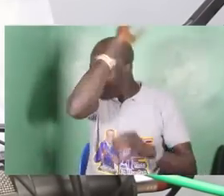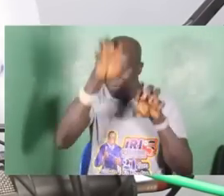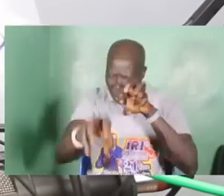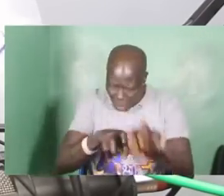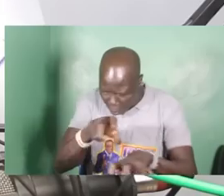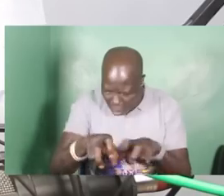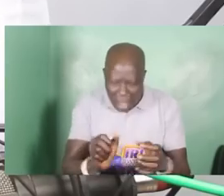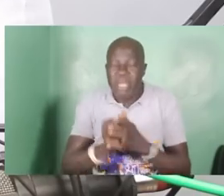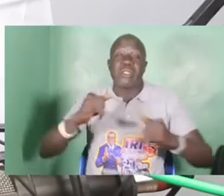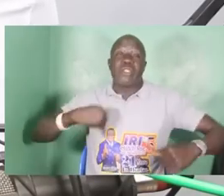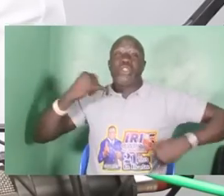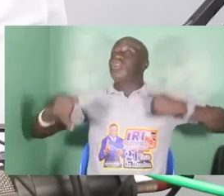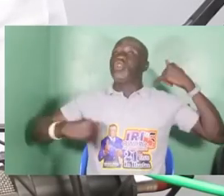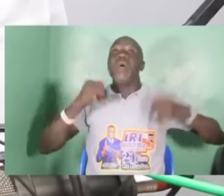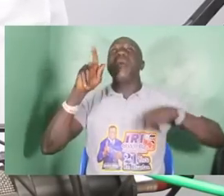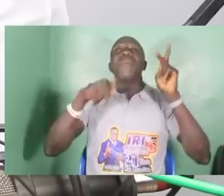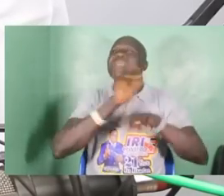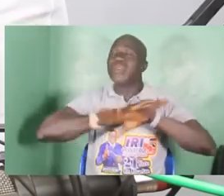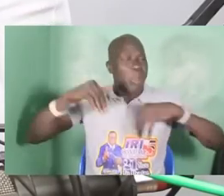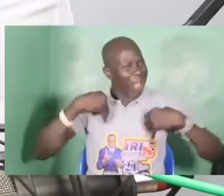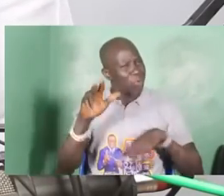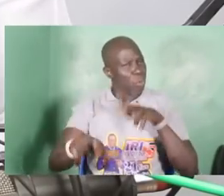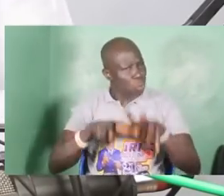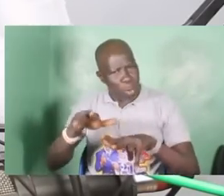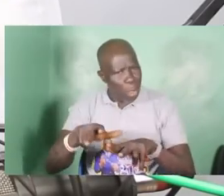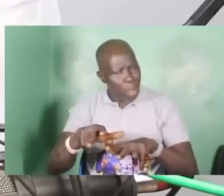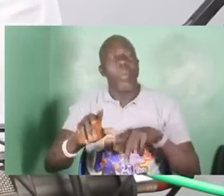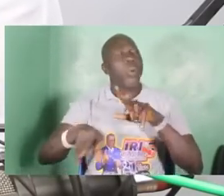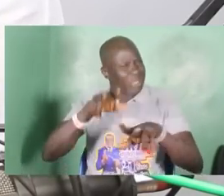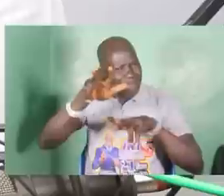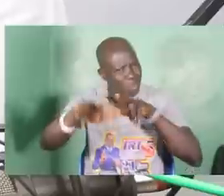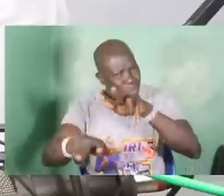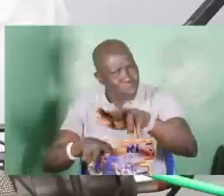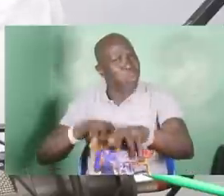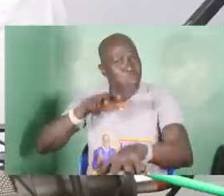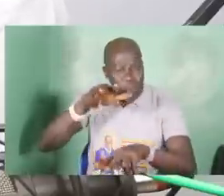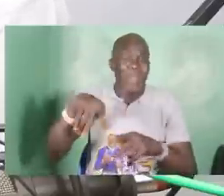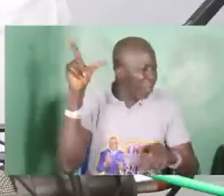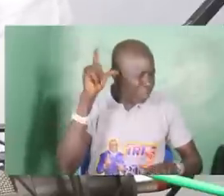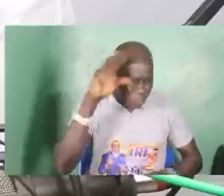The person that could not work before was not